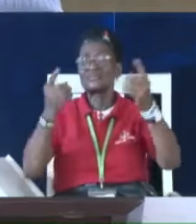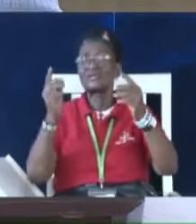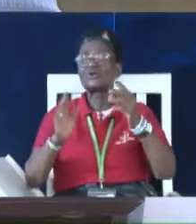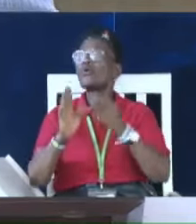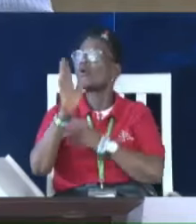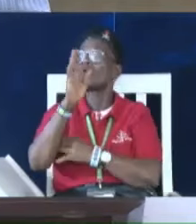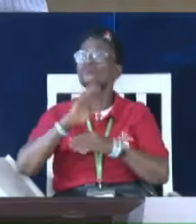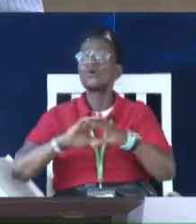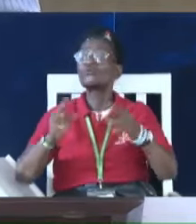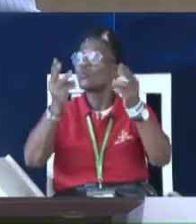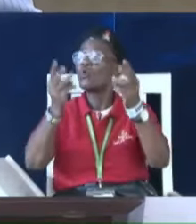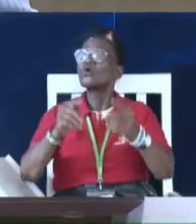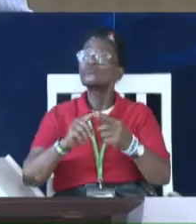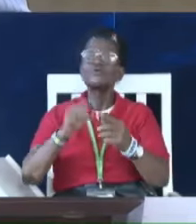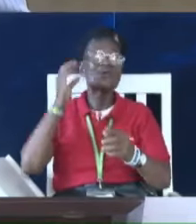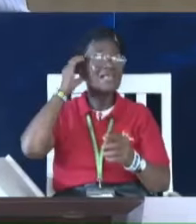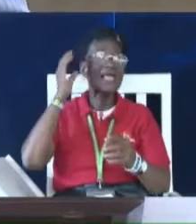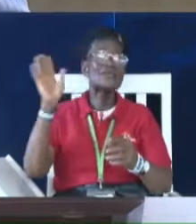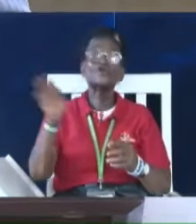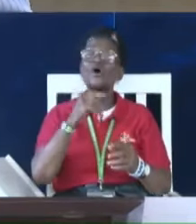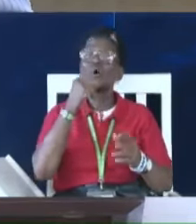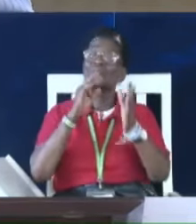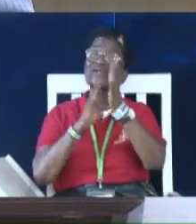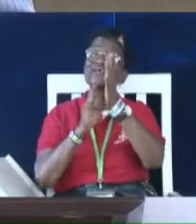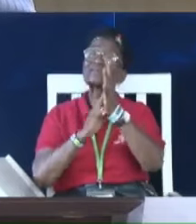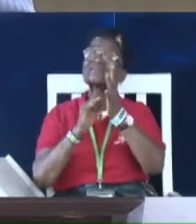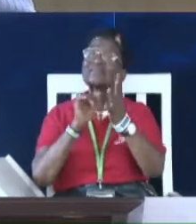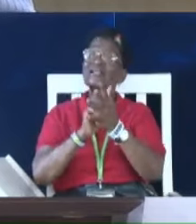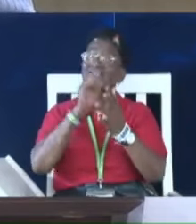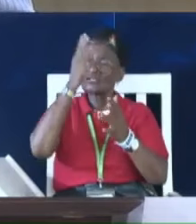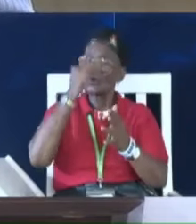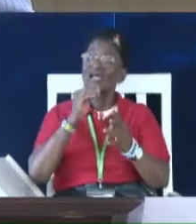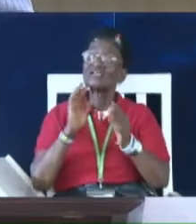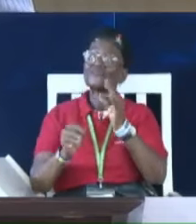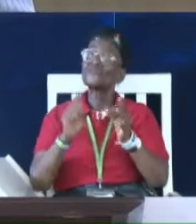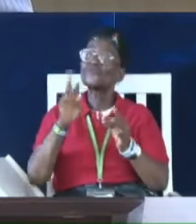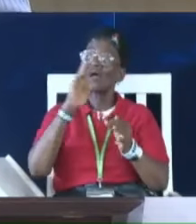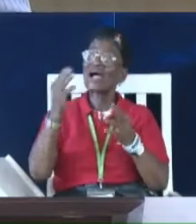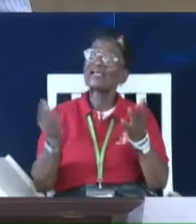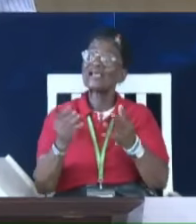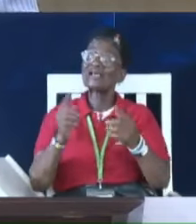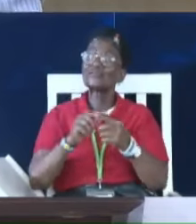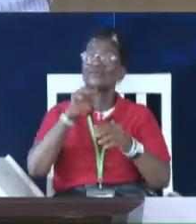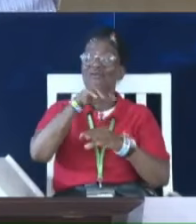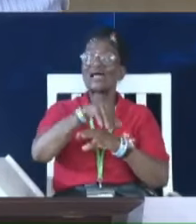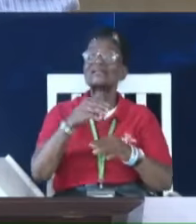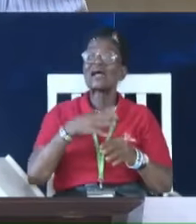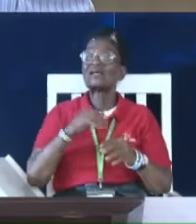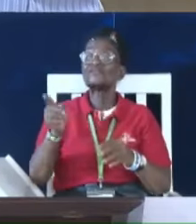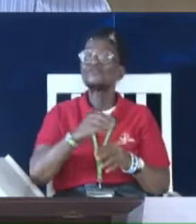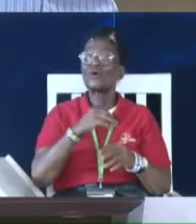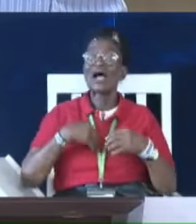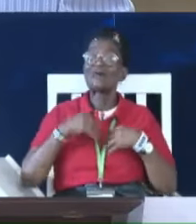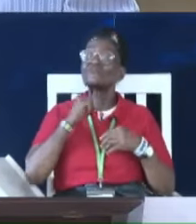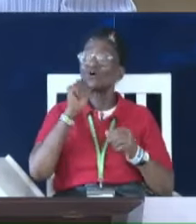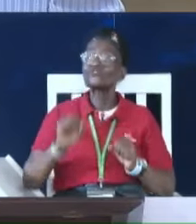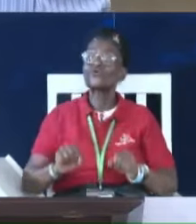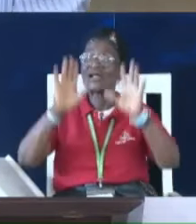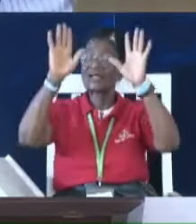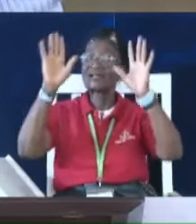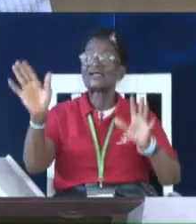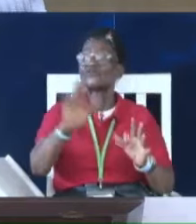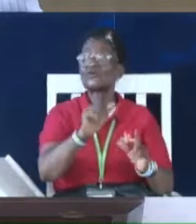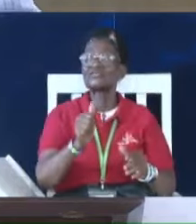That's why if you are here tonight and you have not surrendered your life to Jesus Christ, I will give you 2 minutes to get to the